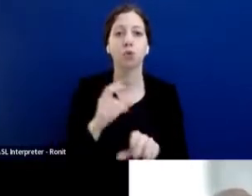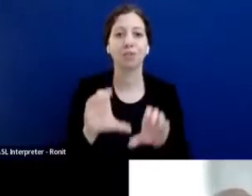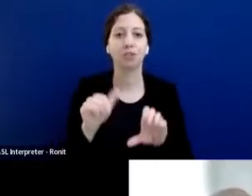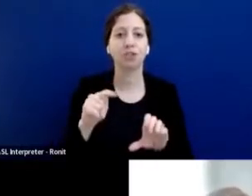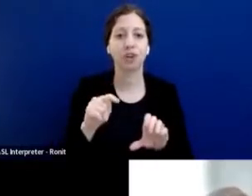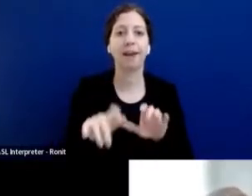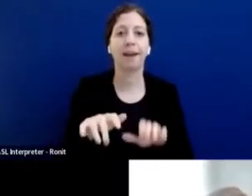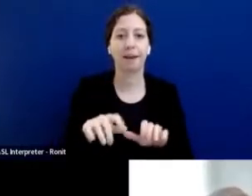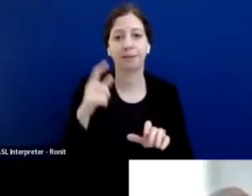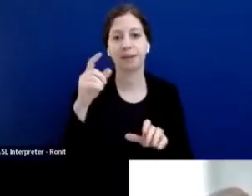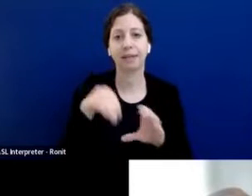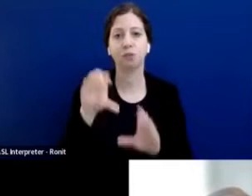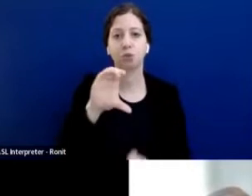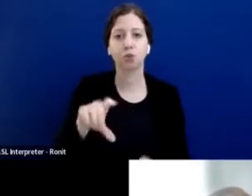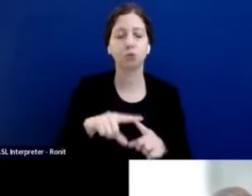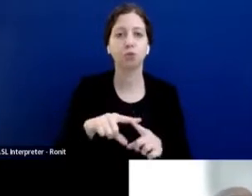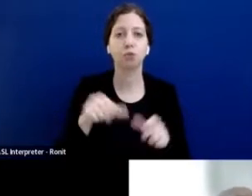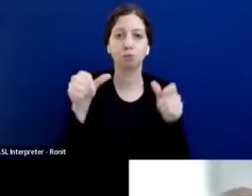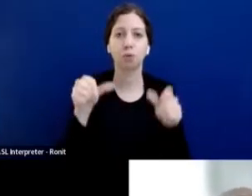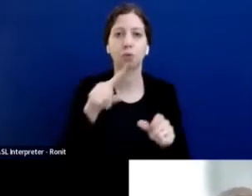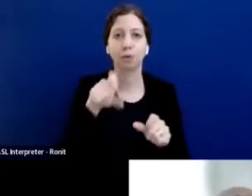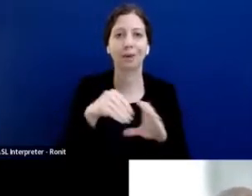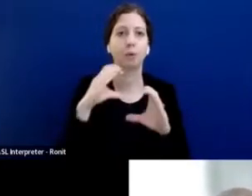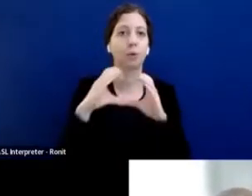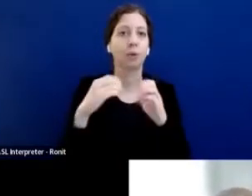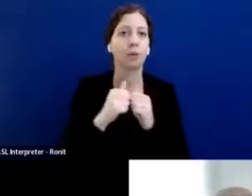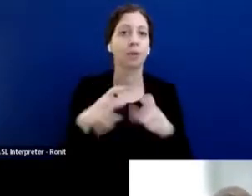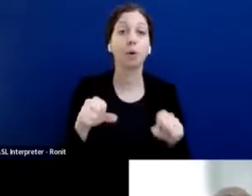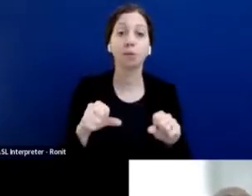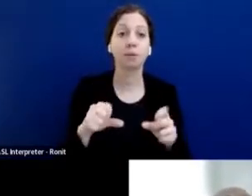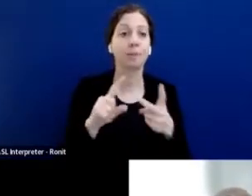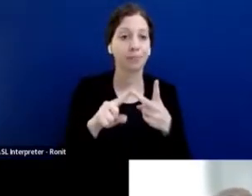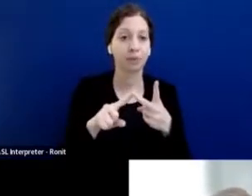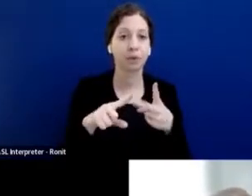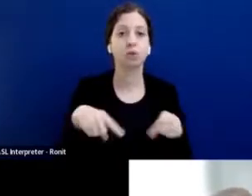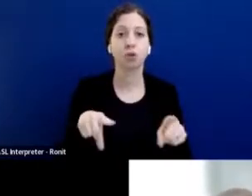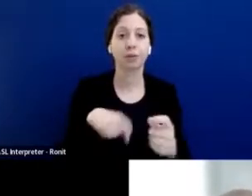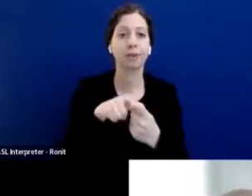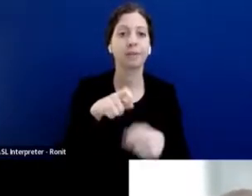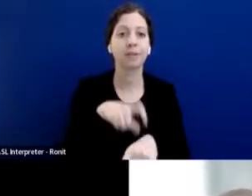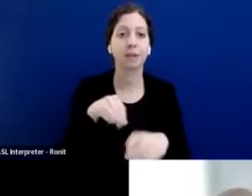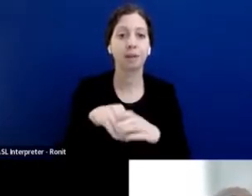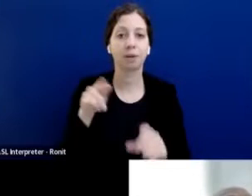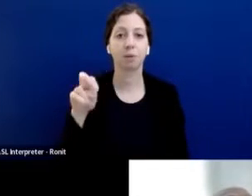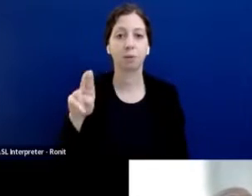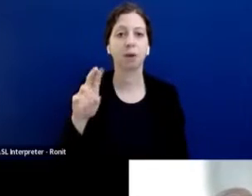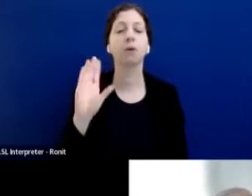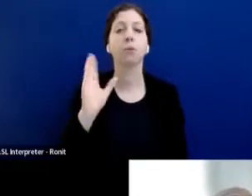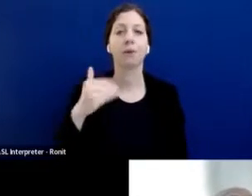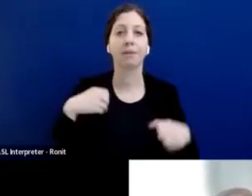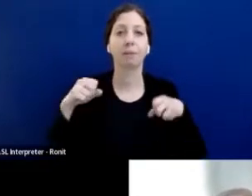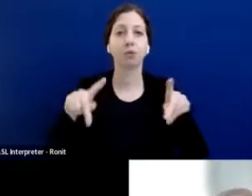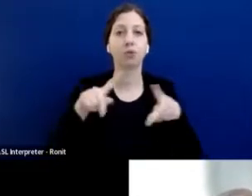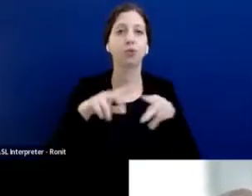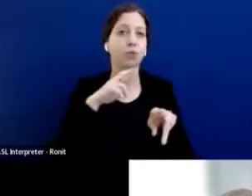post questions and communicate with the host. During specific times in the webinar, you will have the opportunity to